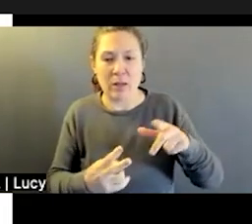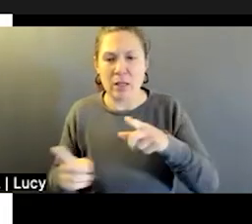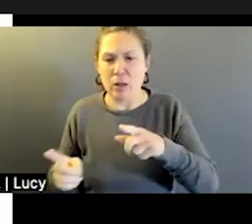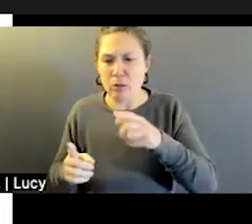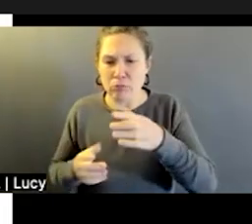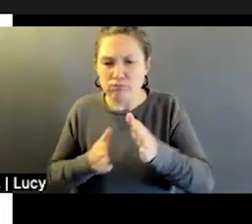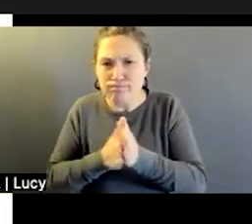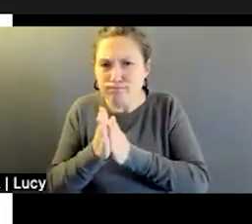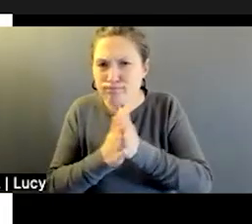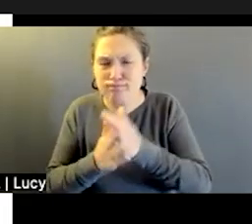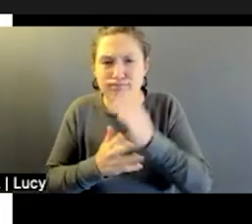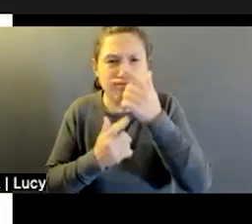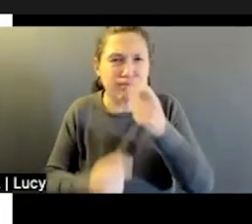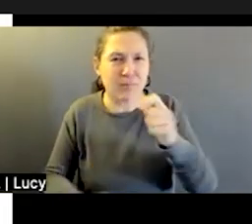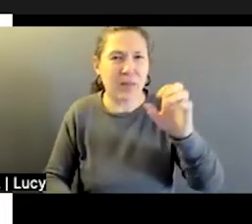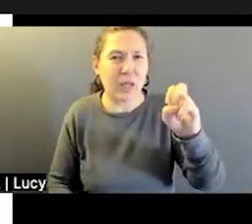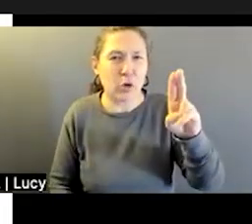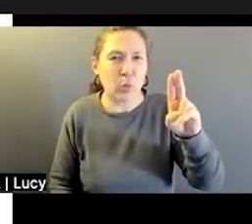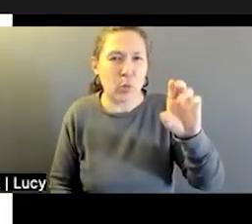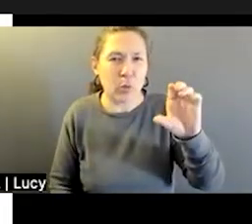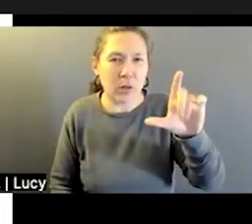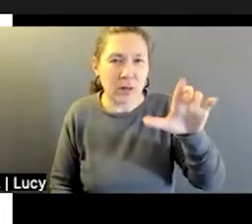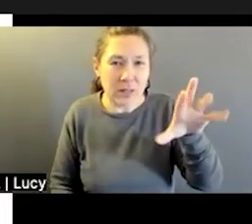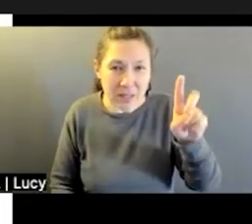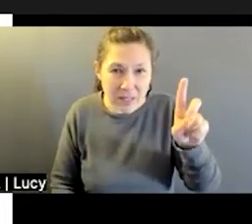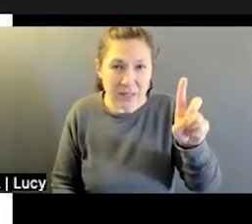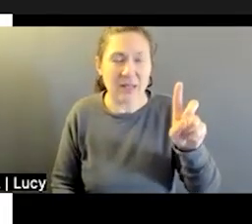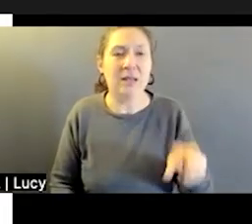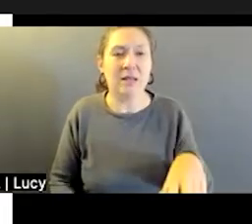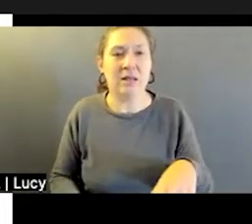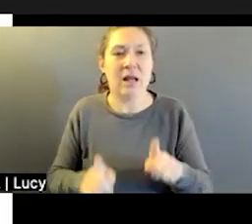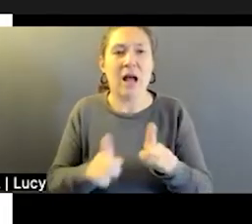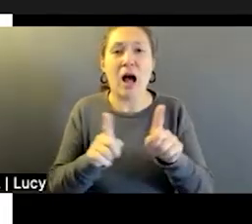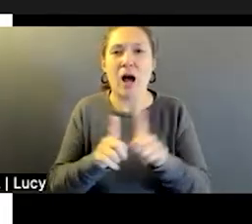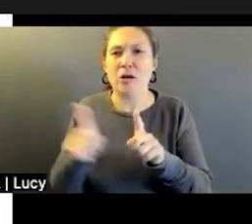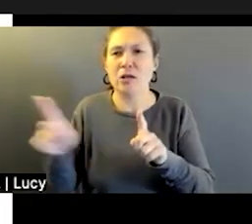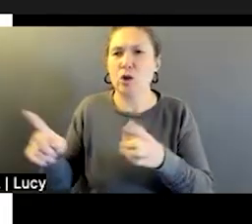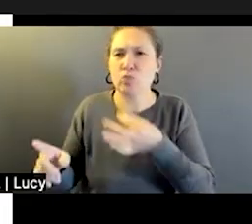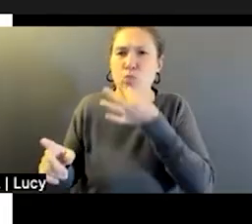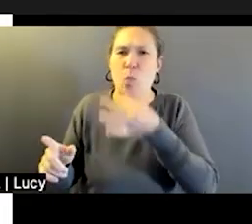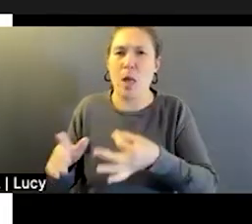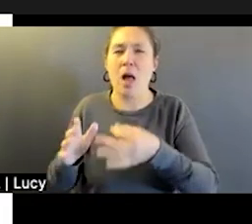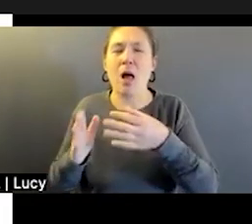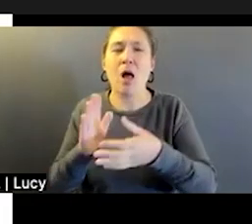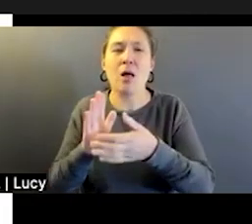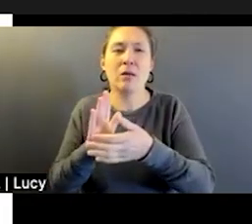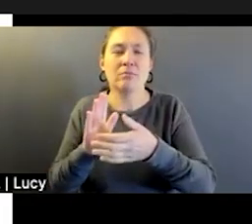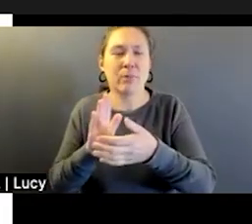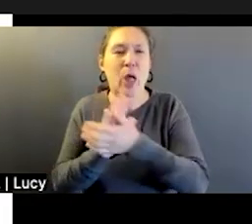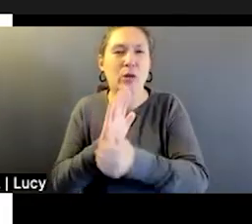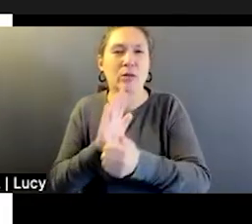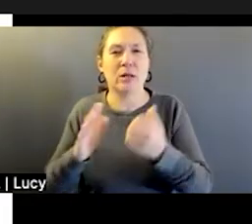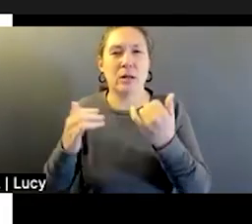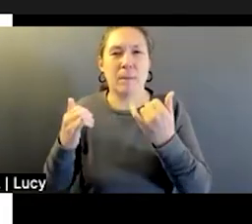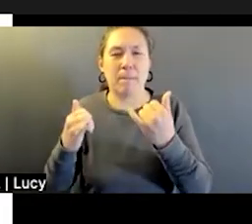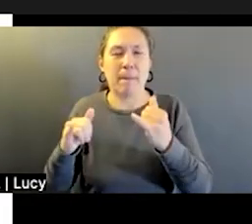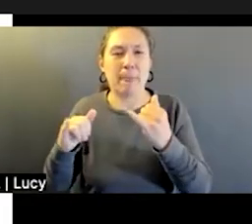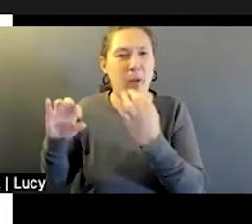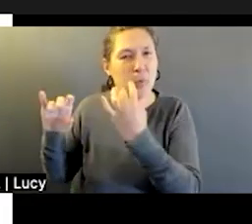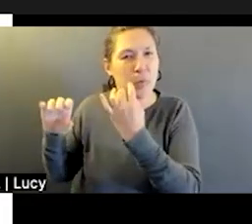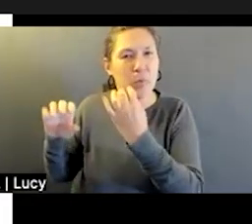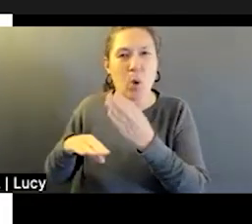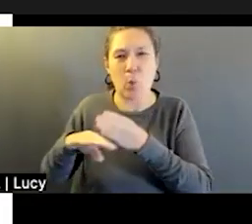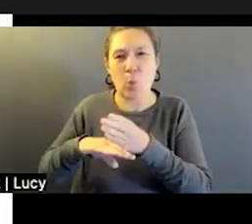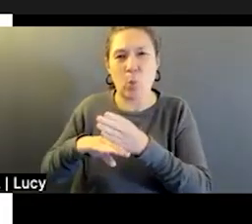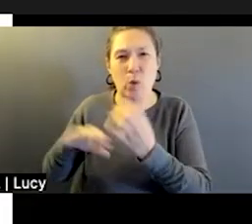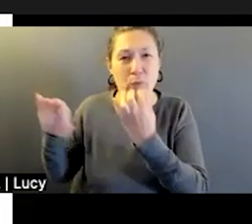good hand on the wooden flute. In these years, he needed someone to read aloud for him, and among the people